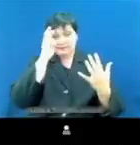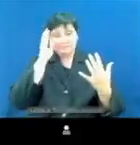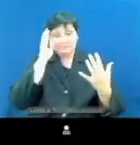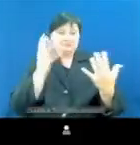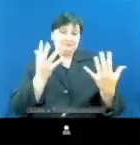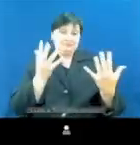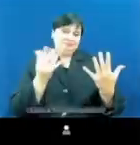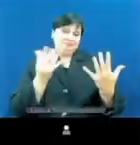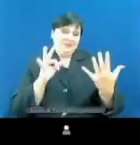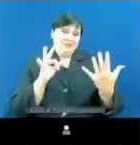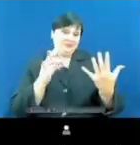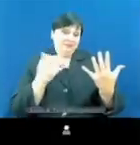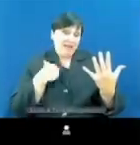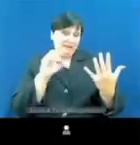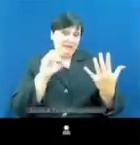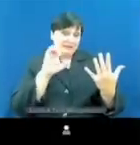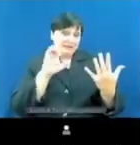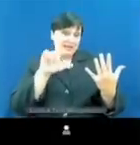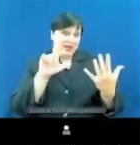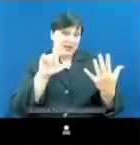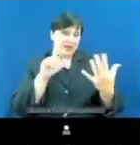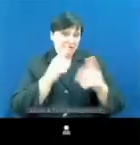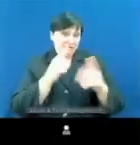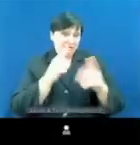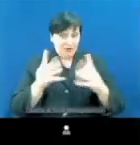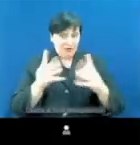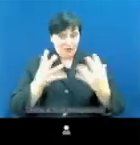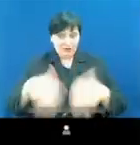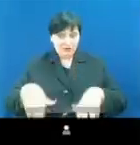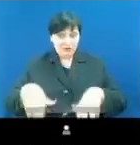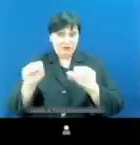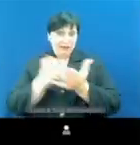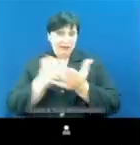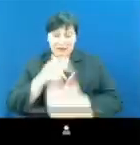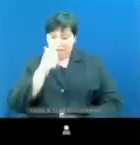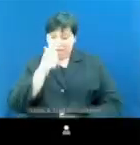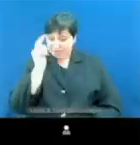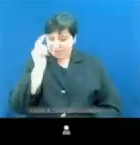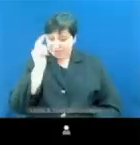again. So that's for the written exam.